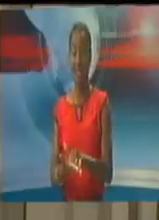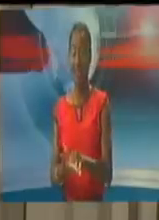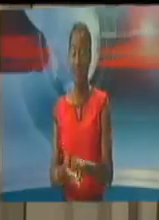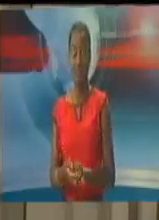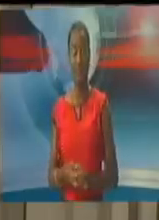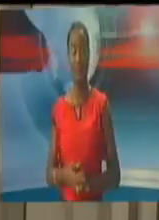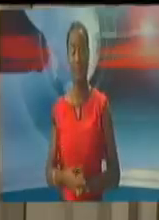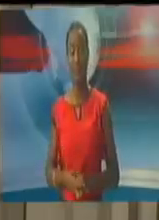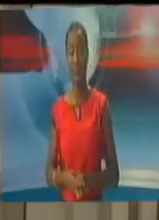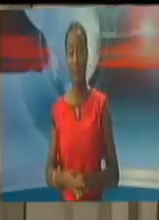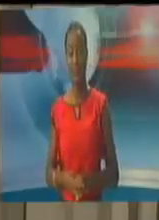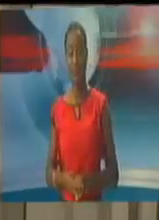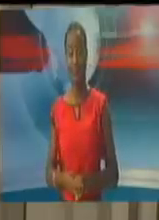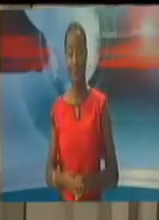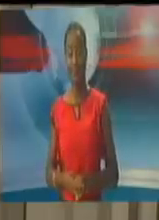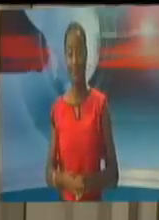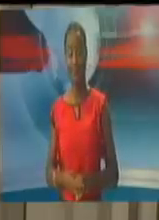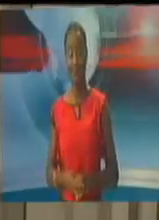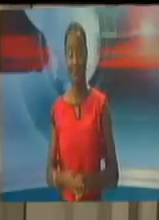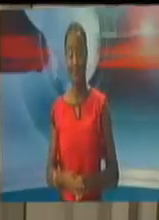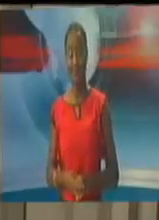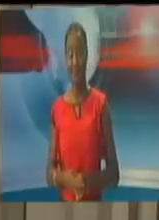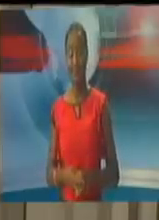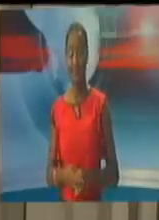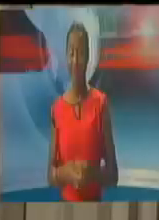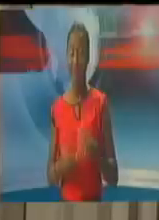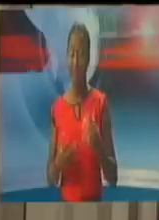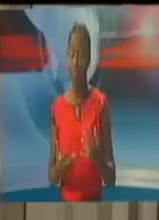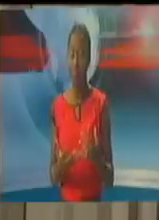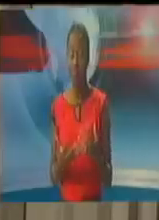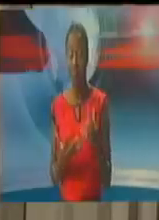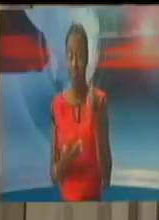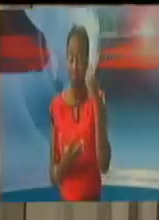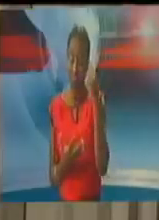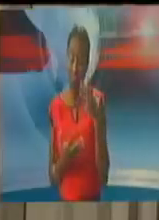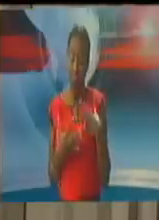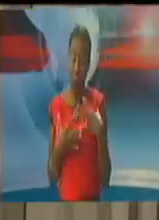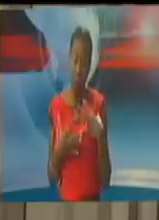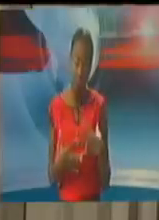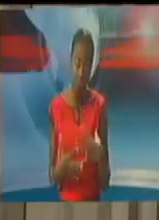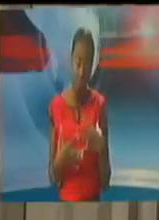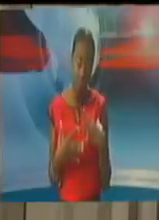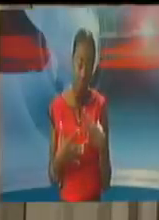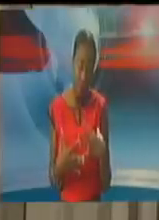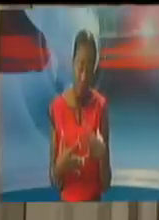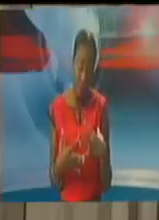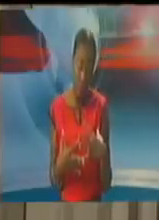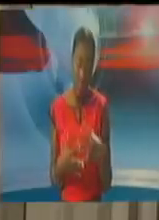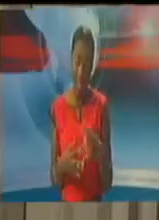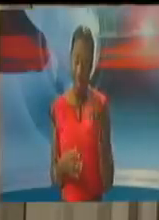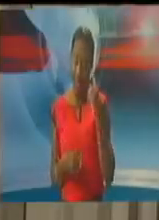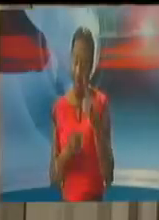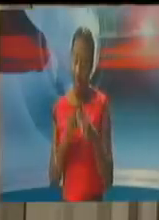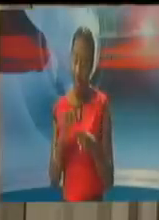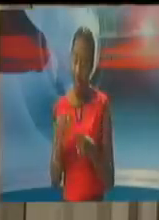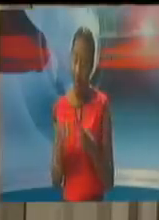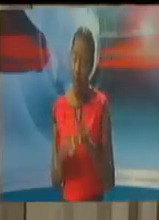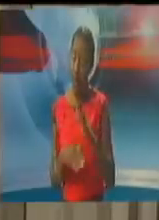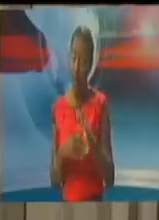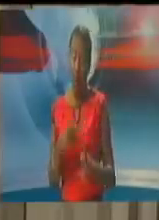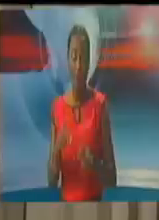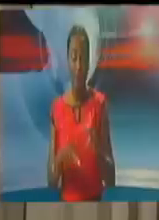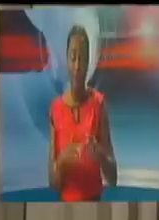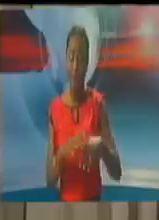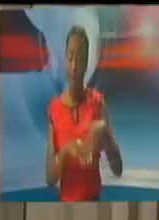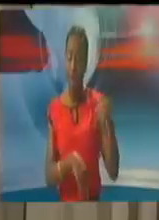take. It is one that personally weighs on me very heavily, and in particular when I discuss these provisions with my cabinet colleagues and the